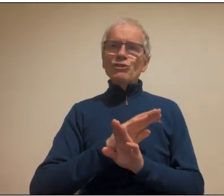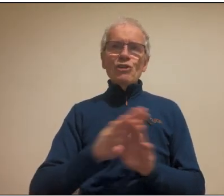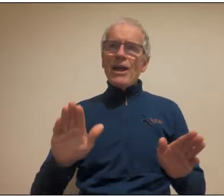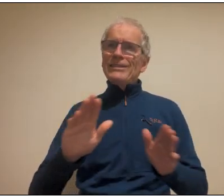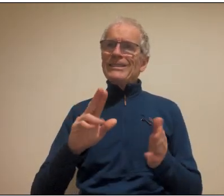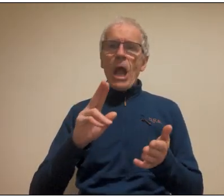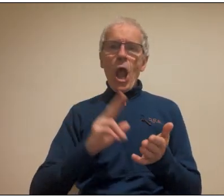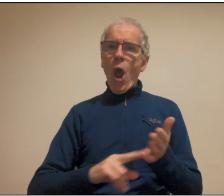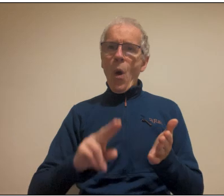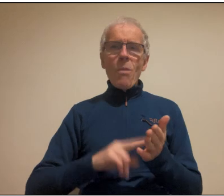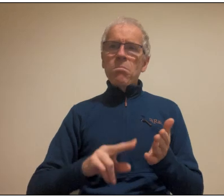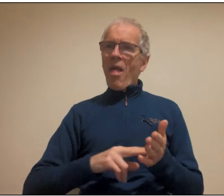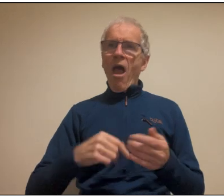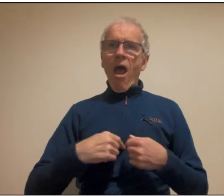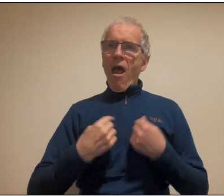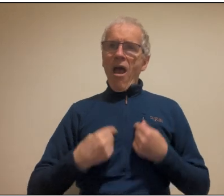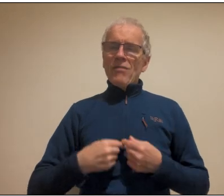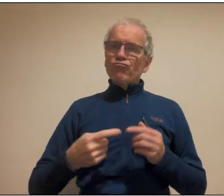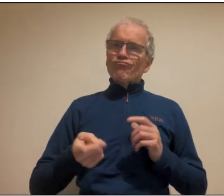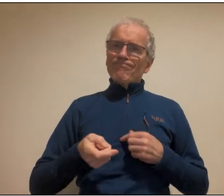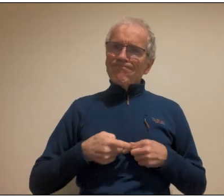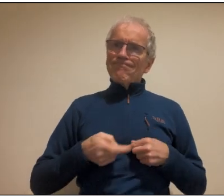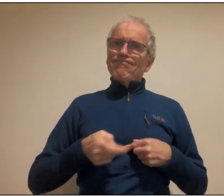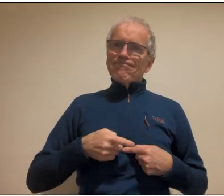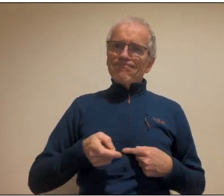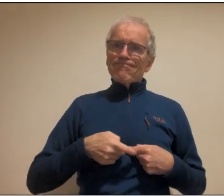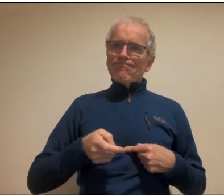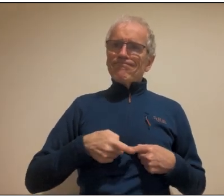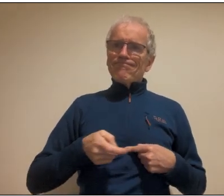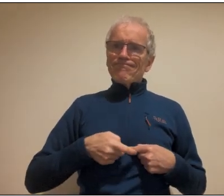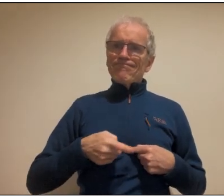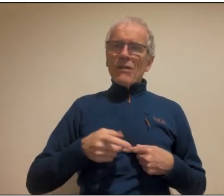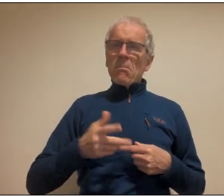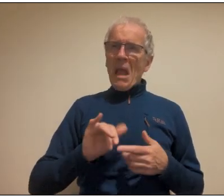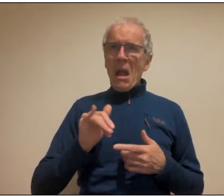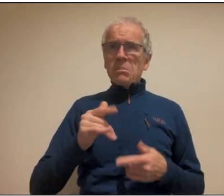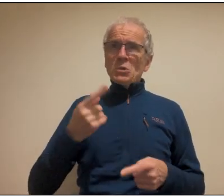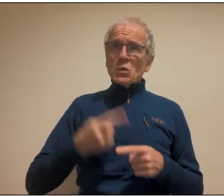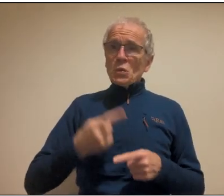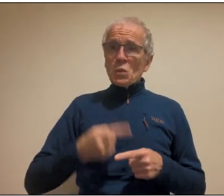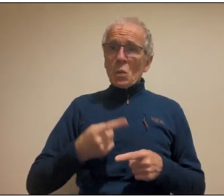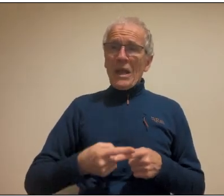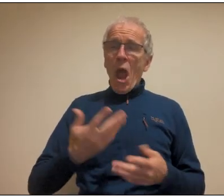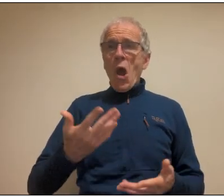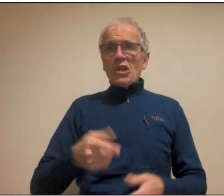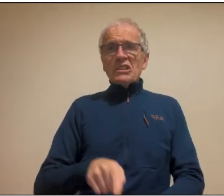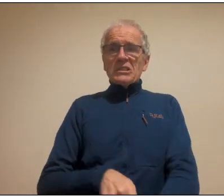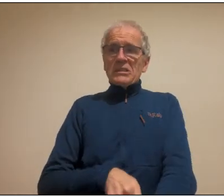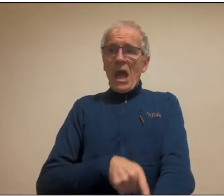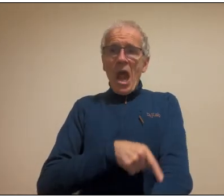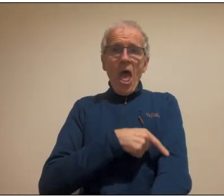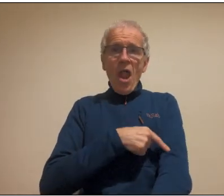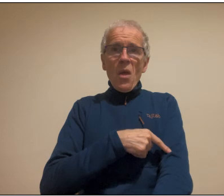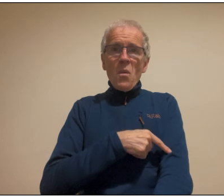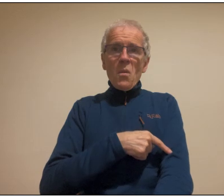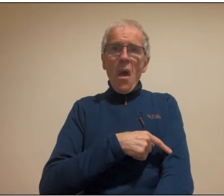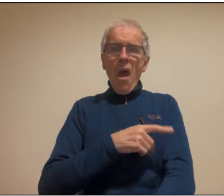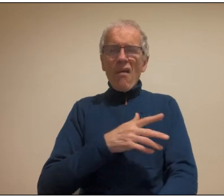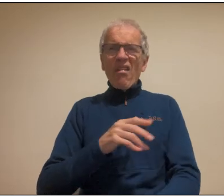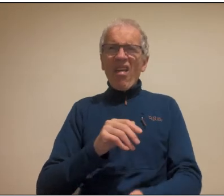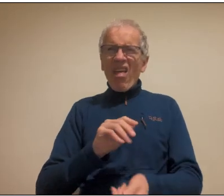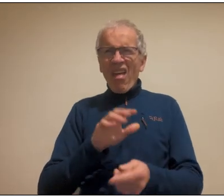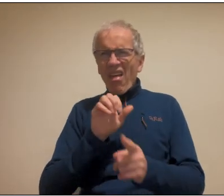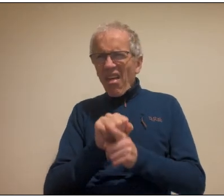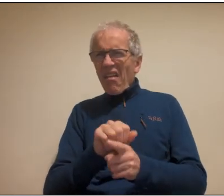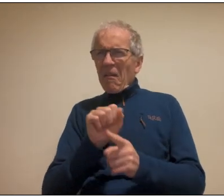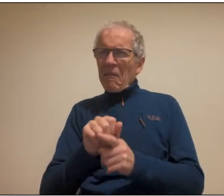A heart arrhythmia is an abnormal heart rhythm that is too quick, too slow, or has a distinctive